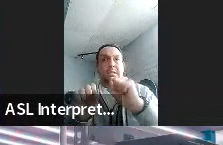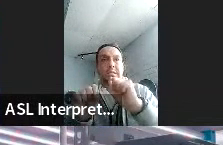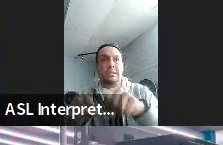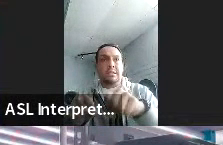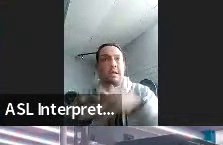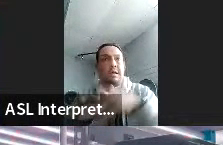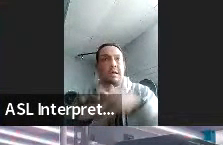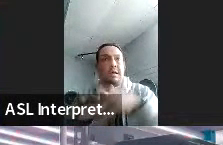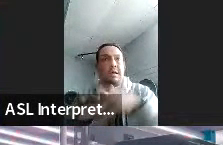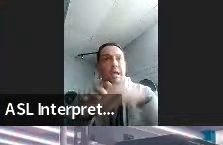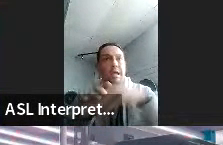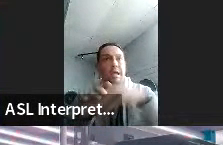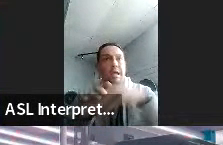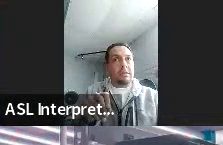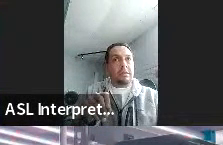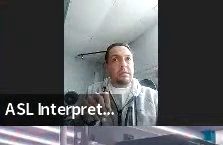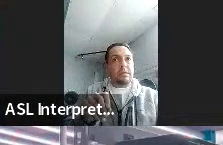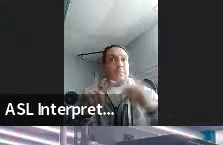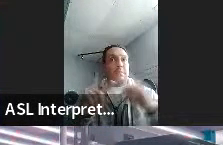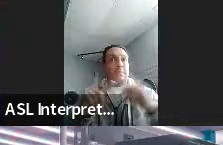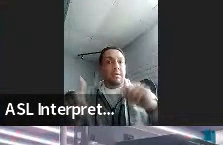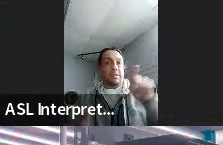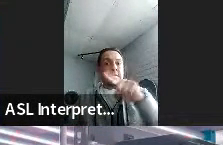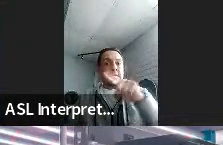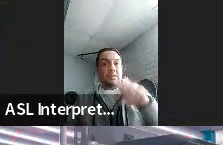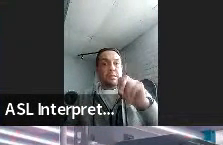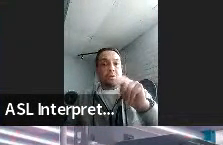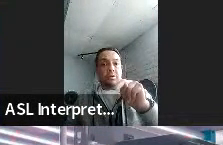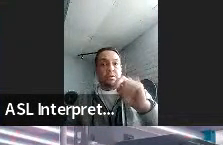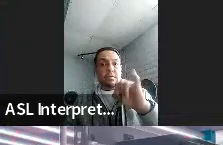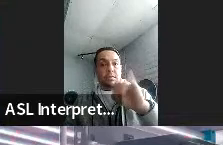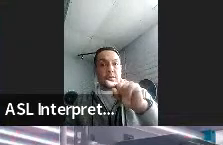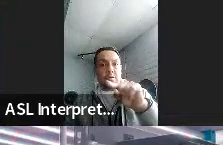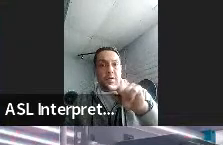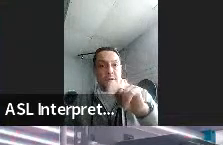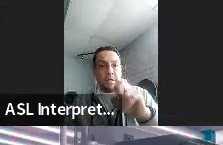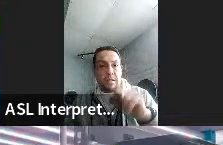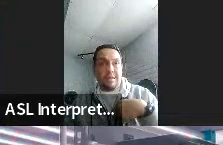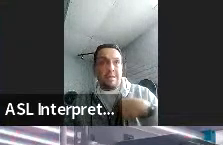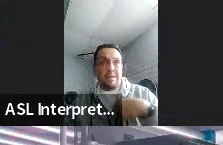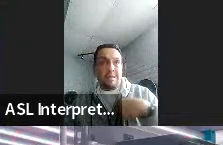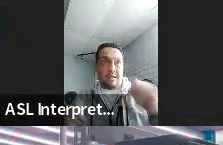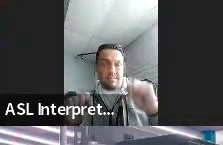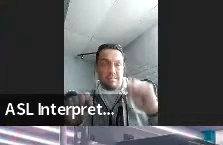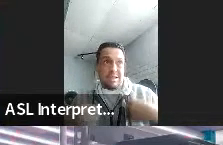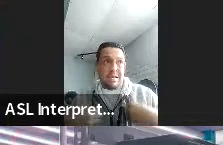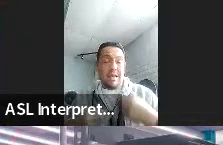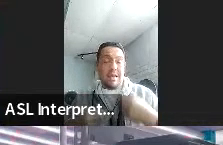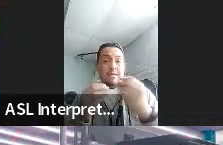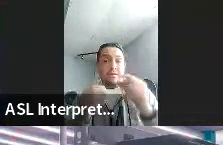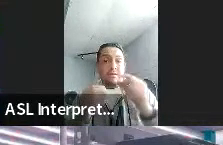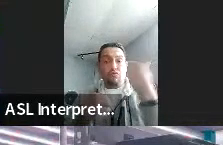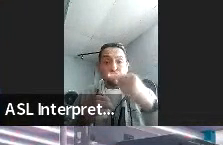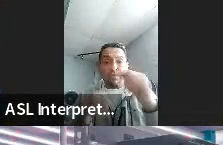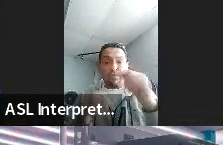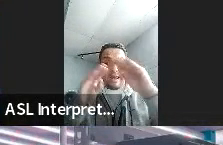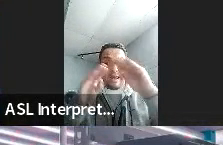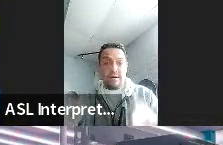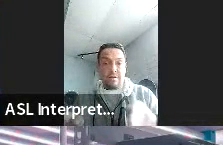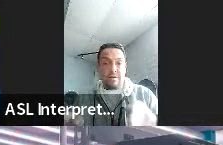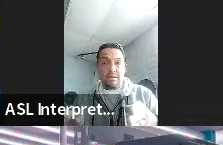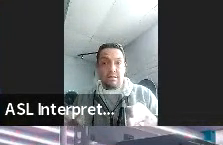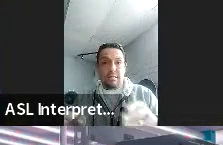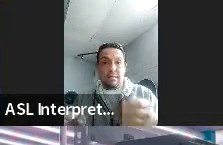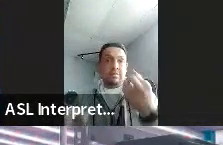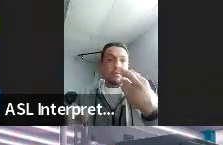clear that you can have outdoor urban agriculture or greenhouses in a commercial area, it's come to our attention that there may be some ambiguity in